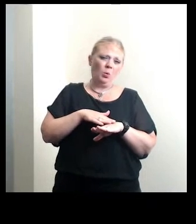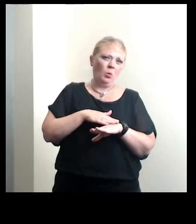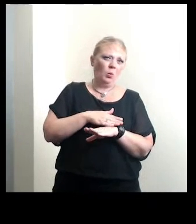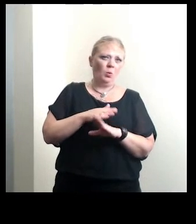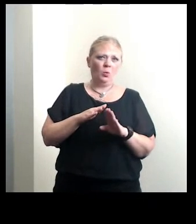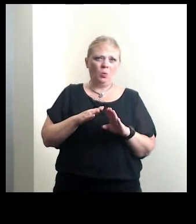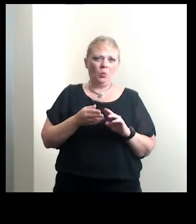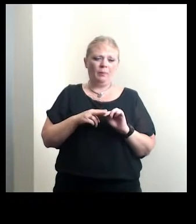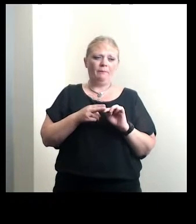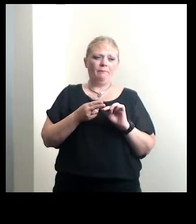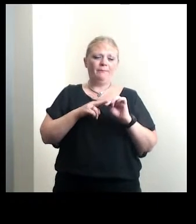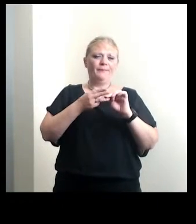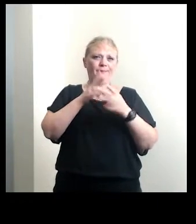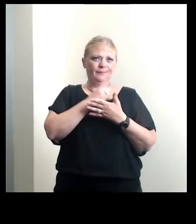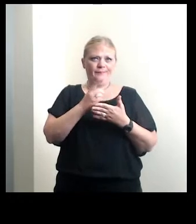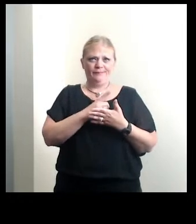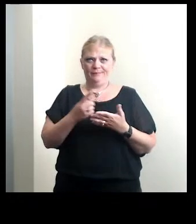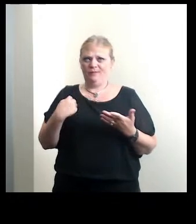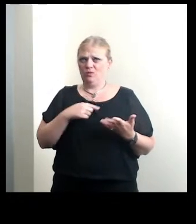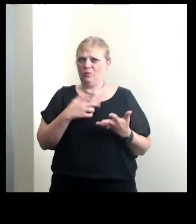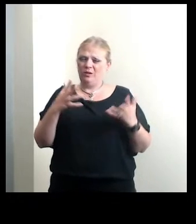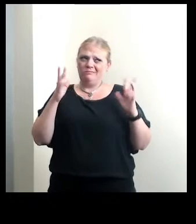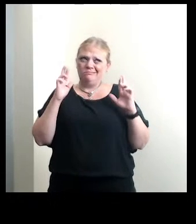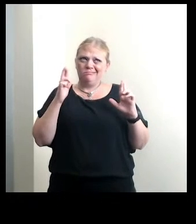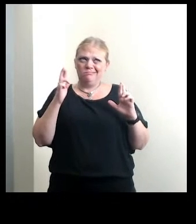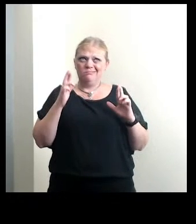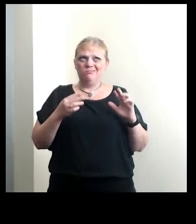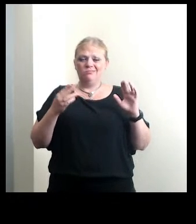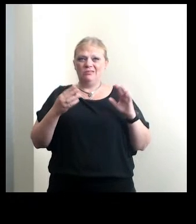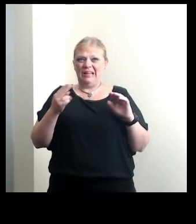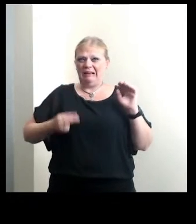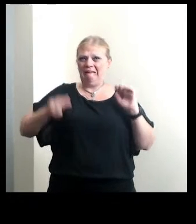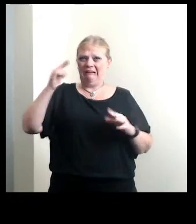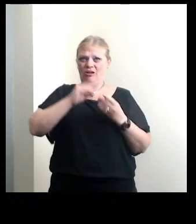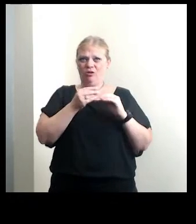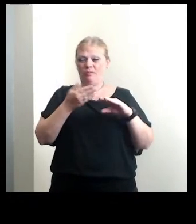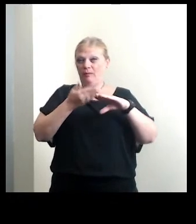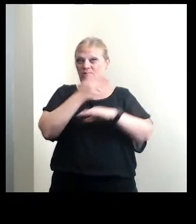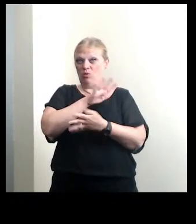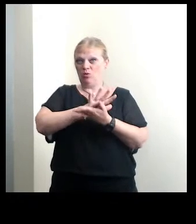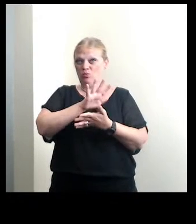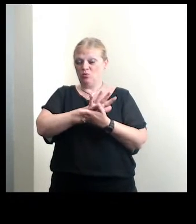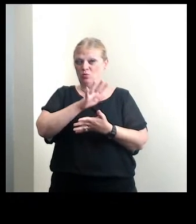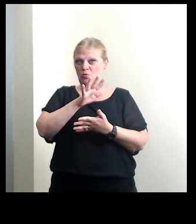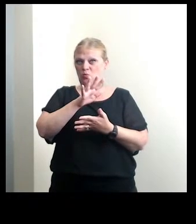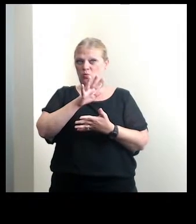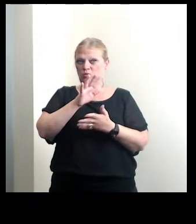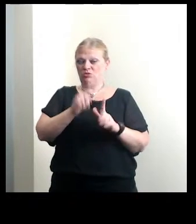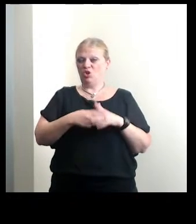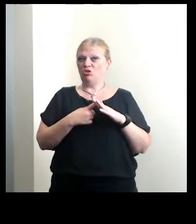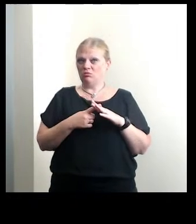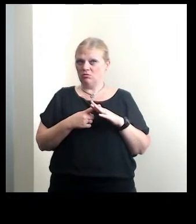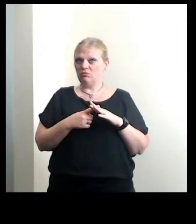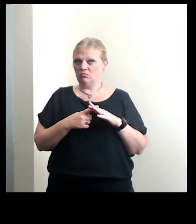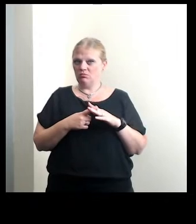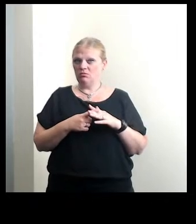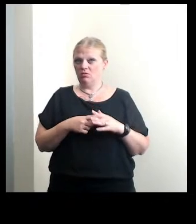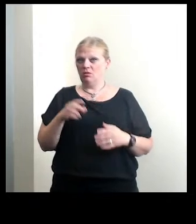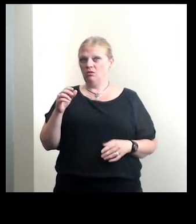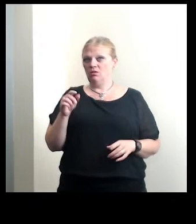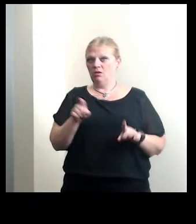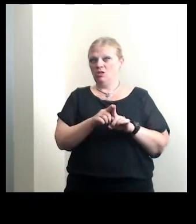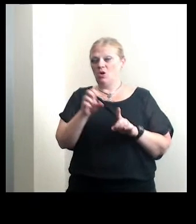we're hoping, we can get to those higher numbers before school year starts. So just as of